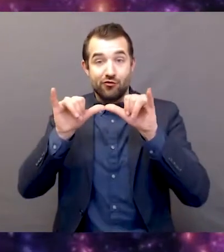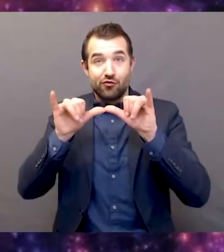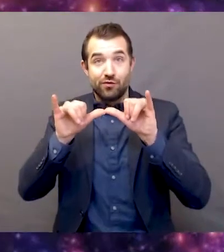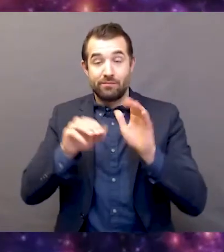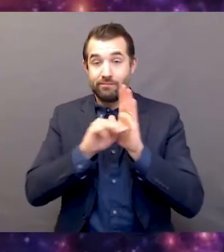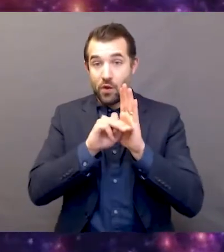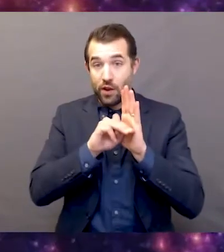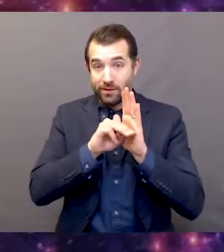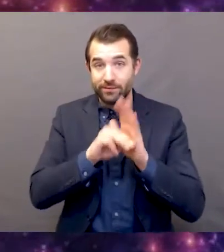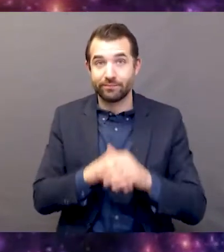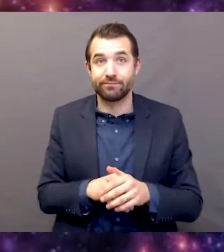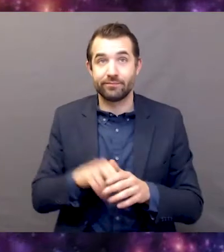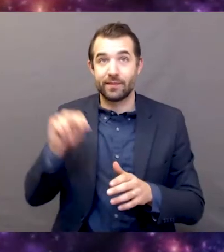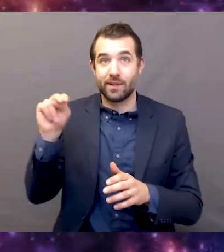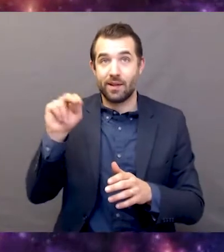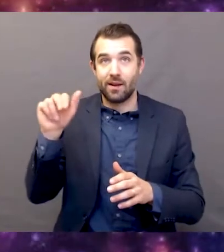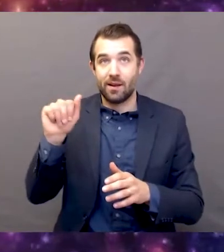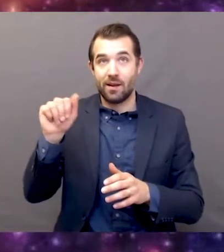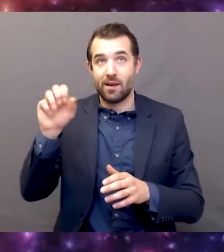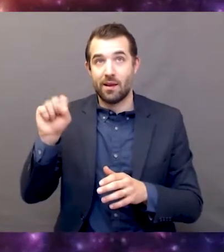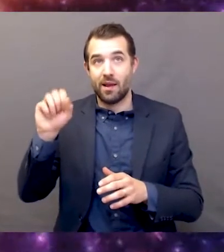sometimes shown at the National Air and Space Museum.